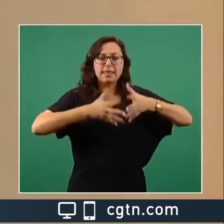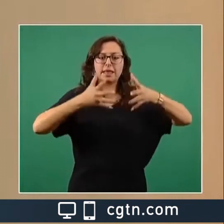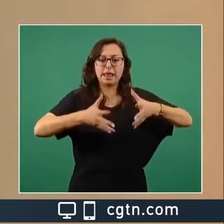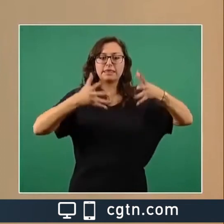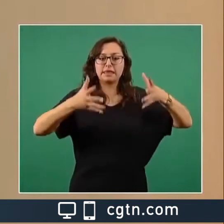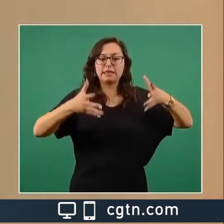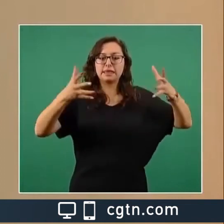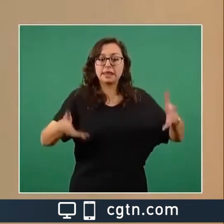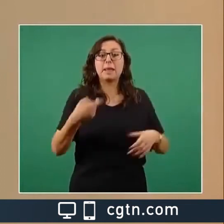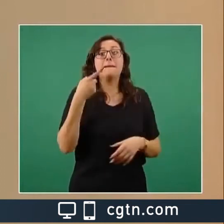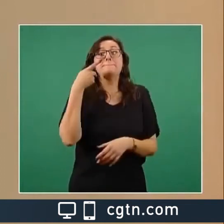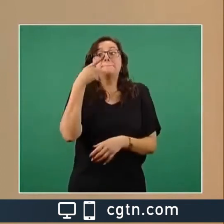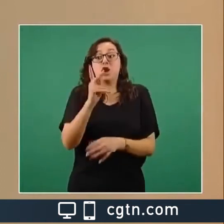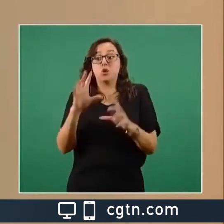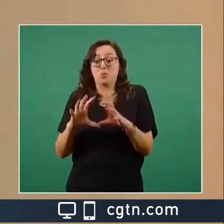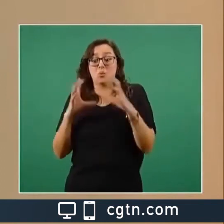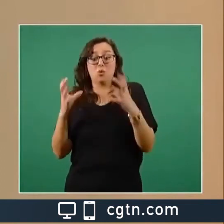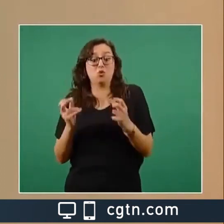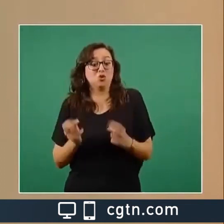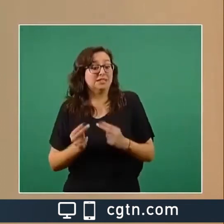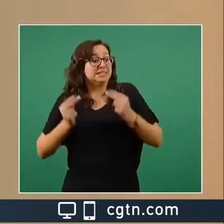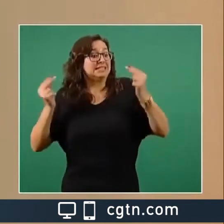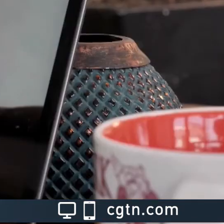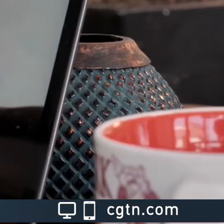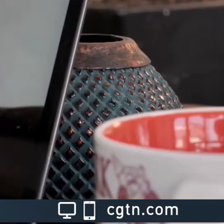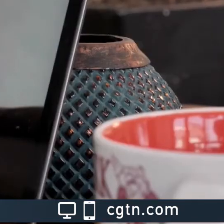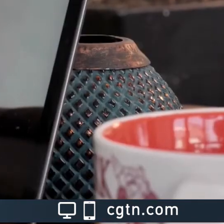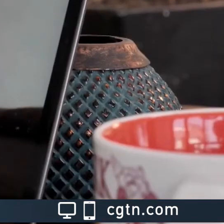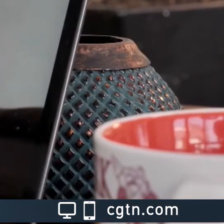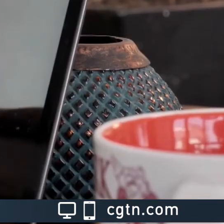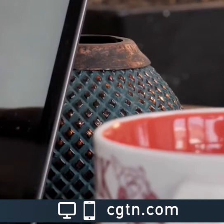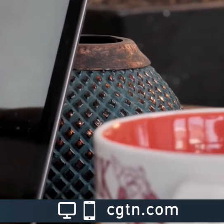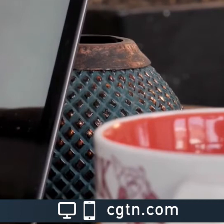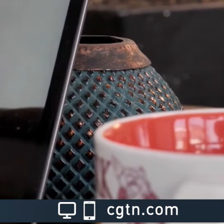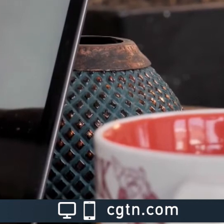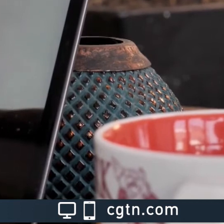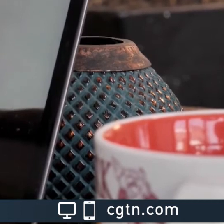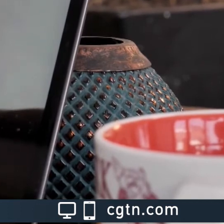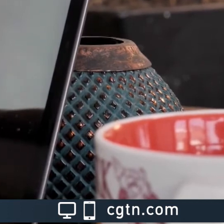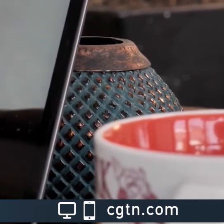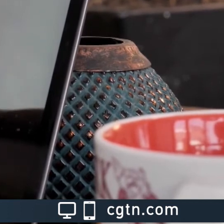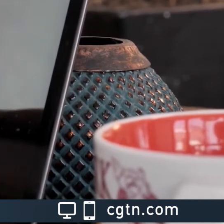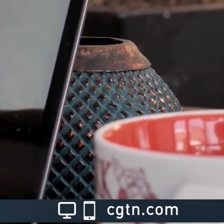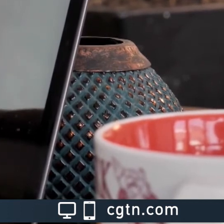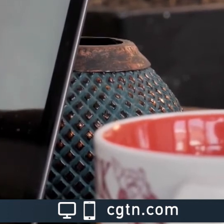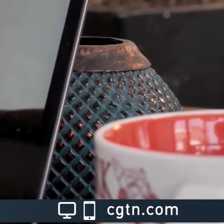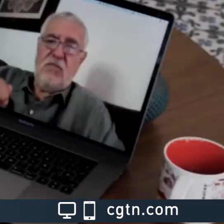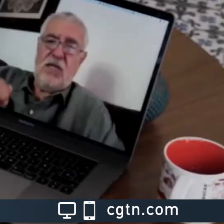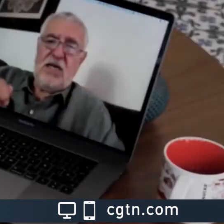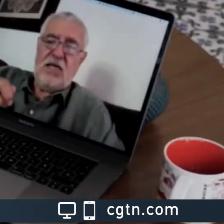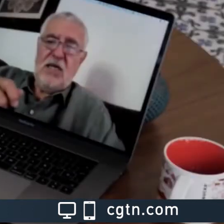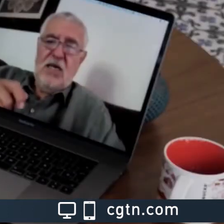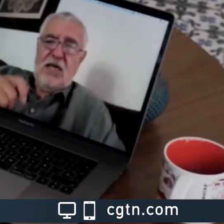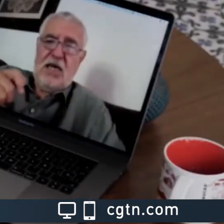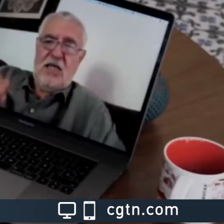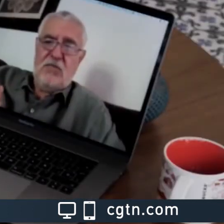but supply is still very far below what is required. We spoke with a leading epidemiologist and spokesman